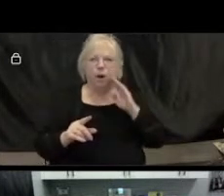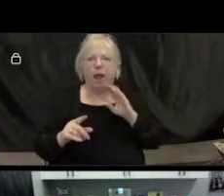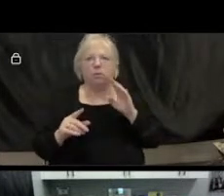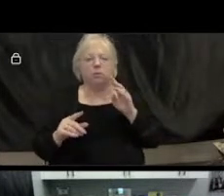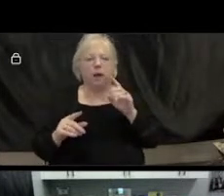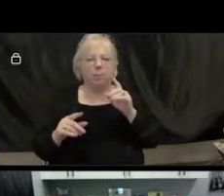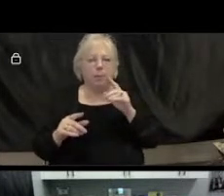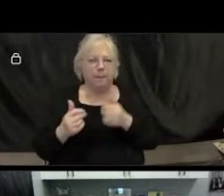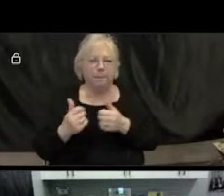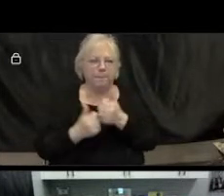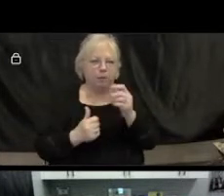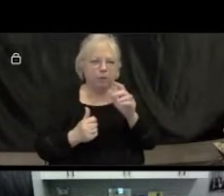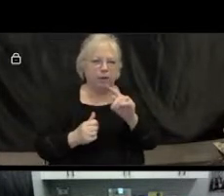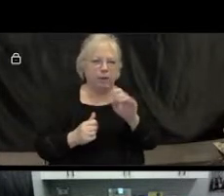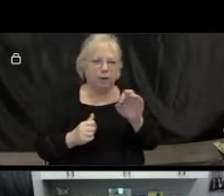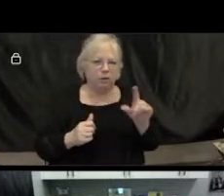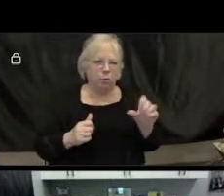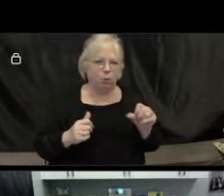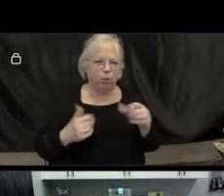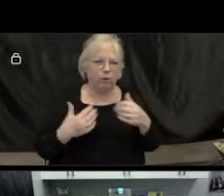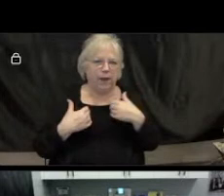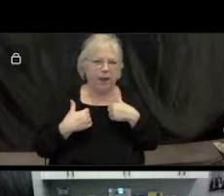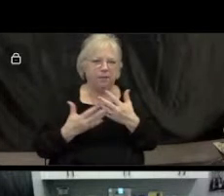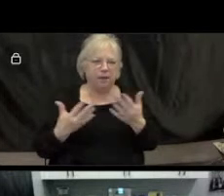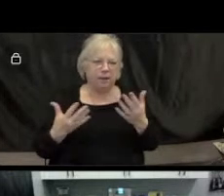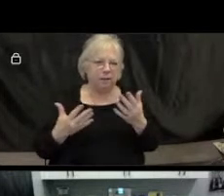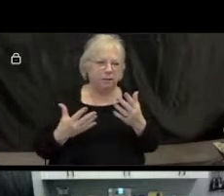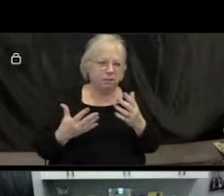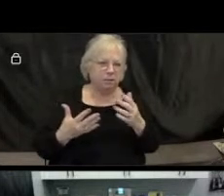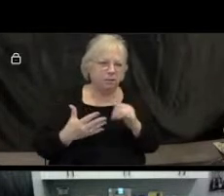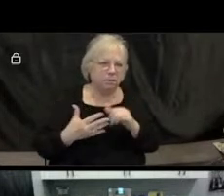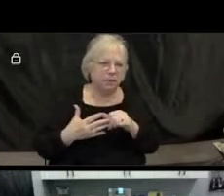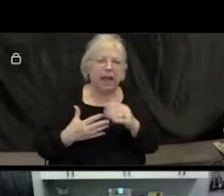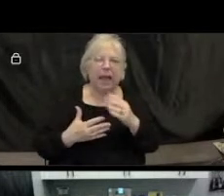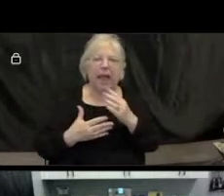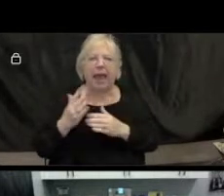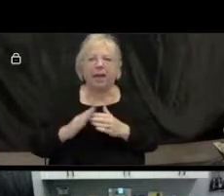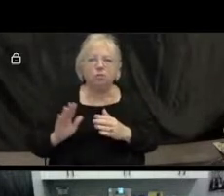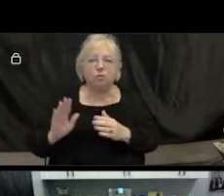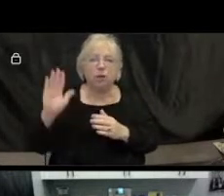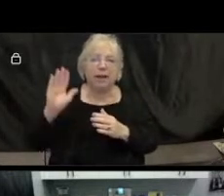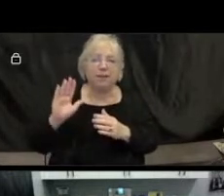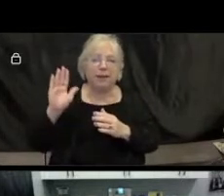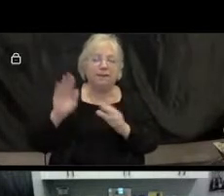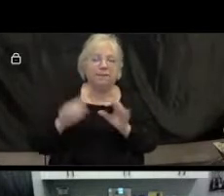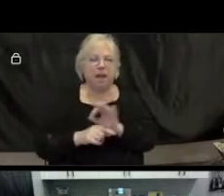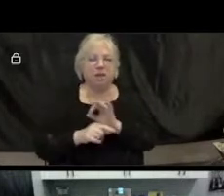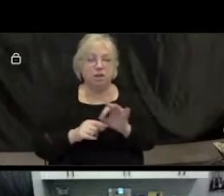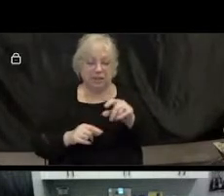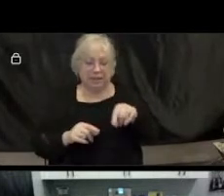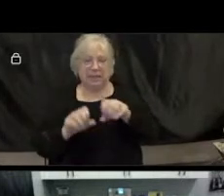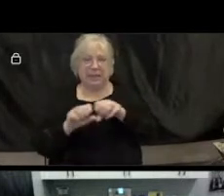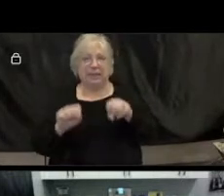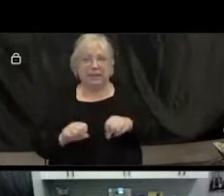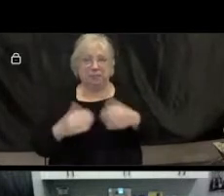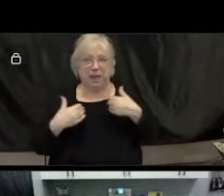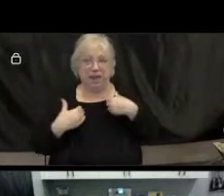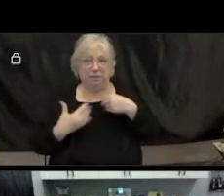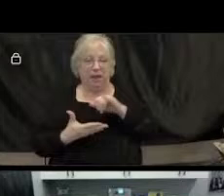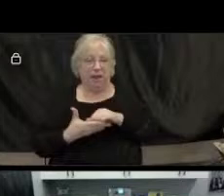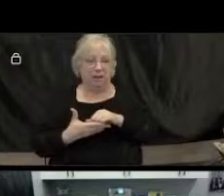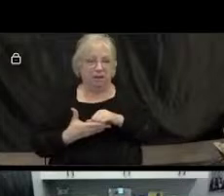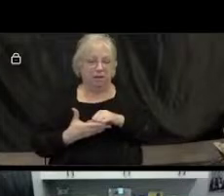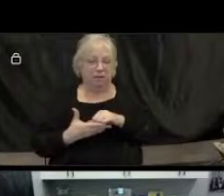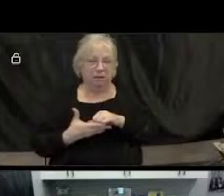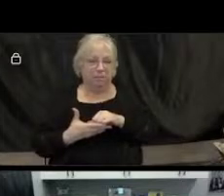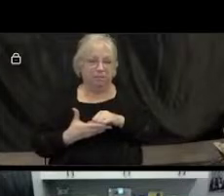Most of these tools have things like hand-raising functions. Does this instance have that? Because I see something